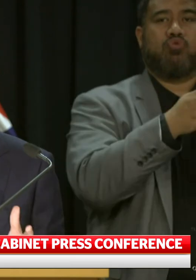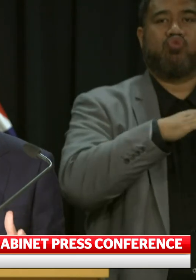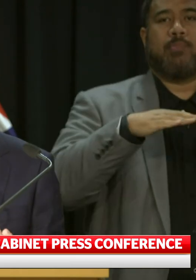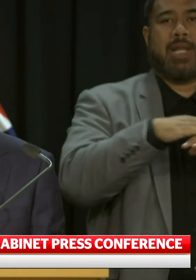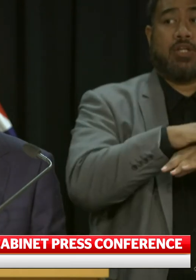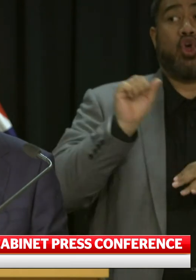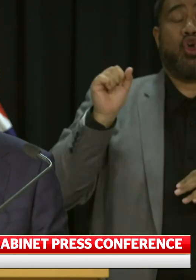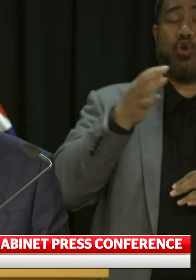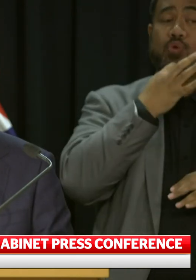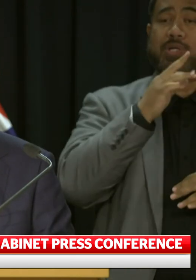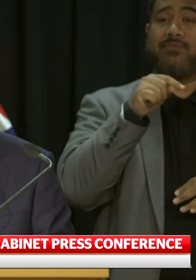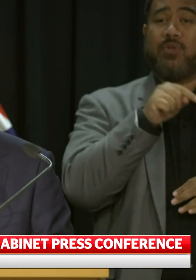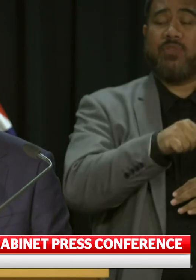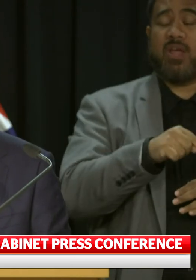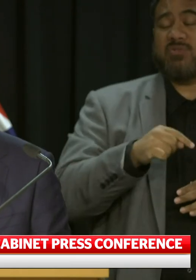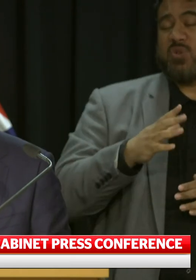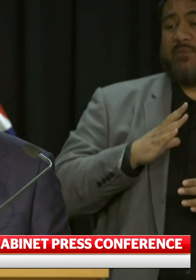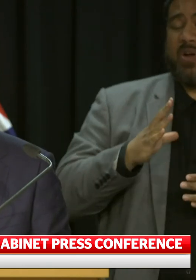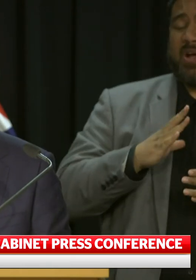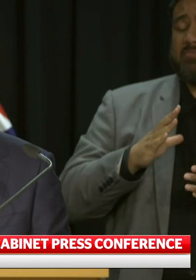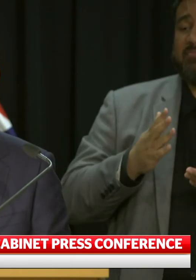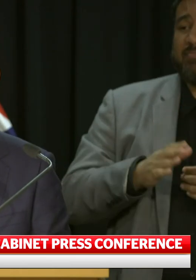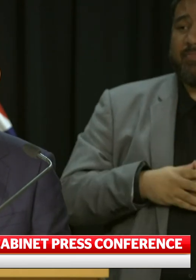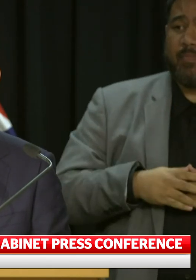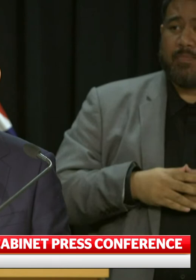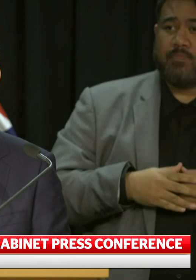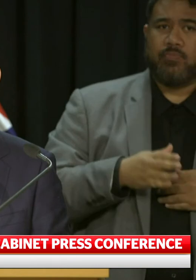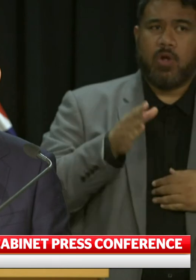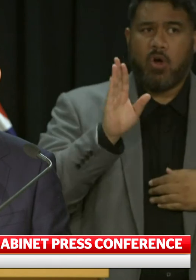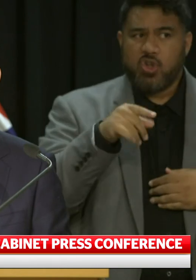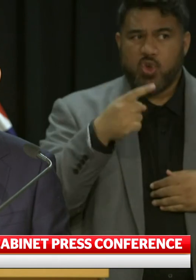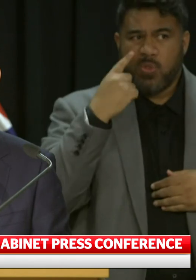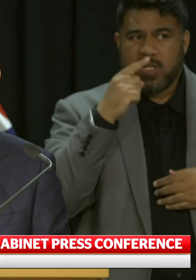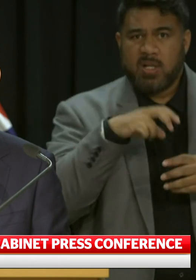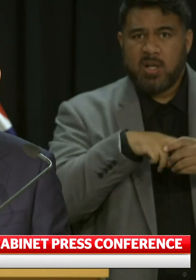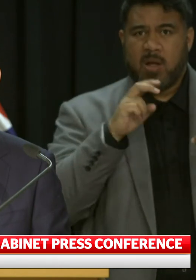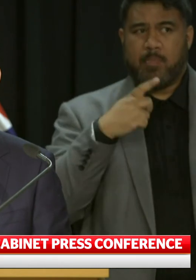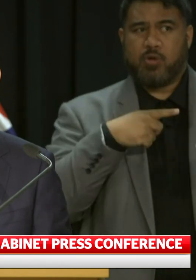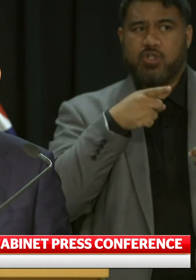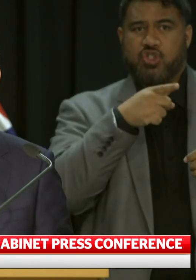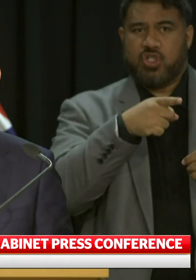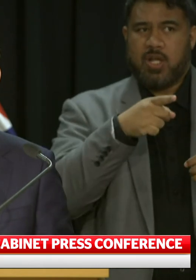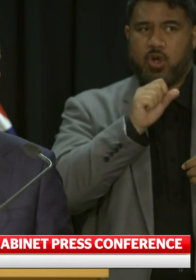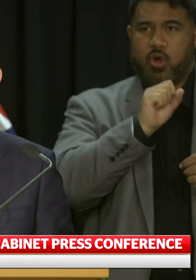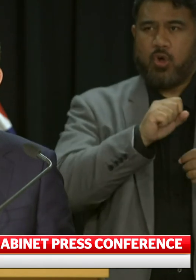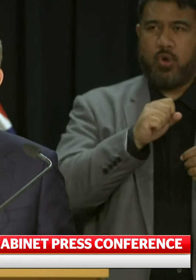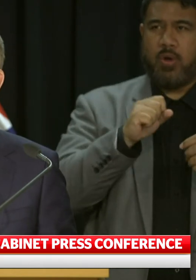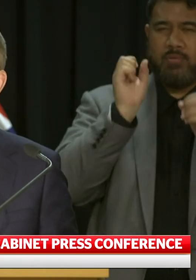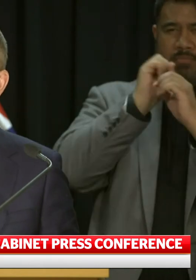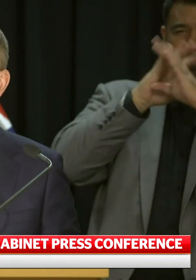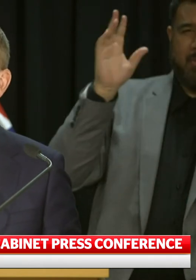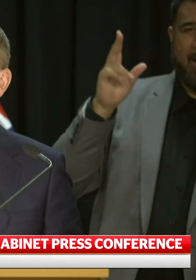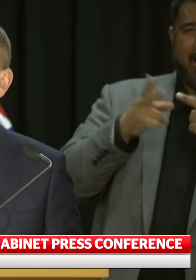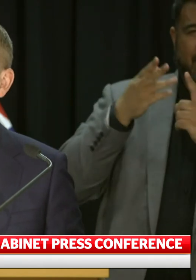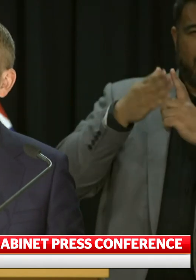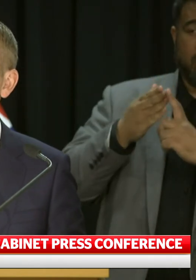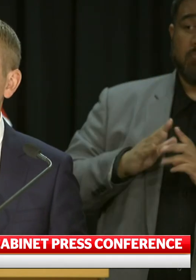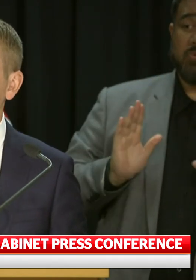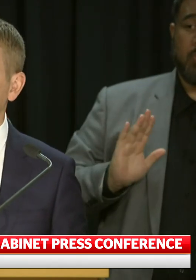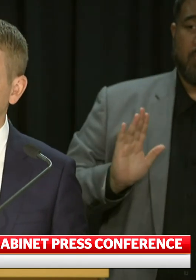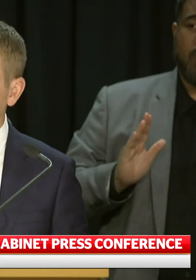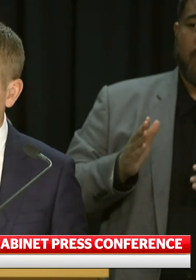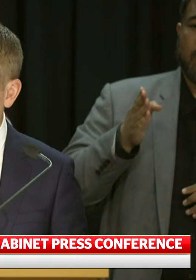request. Happy to take that up. Did that have anything to do with her intentions in terms of the election? Absolutely not. No, none